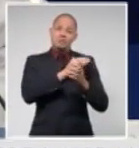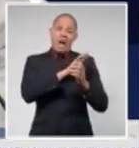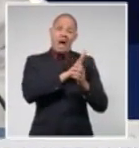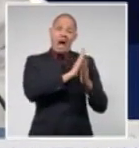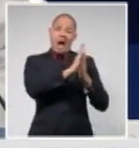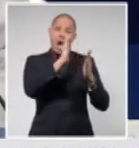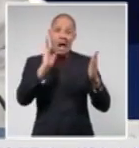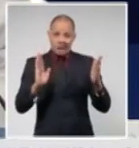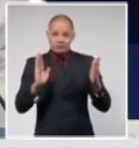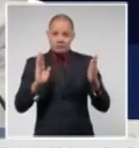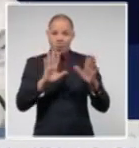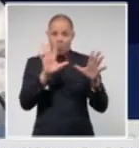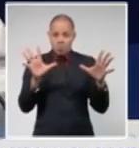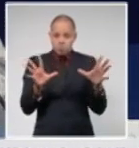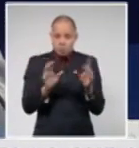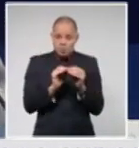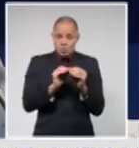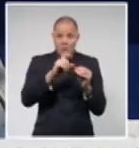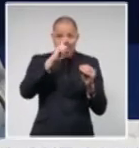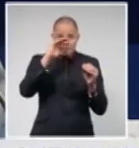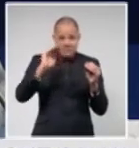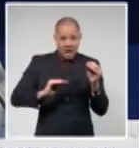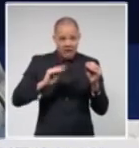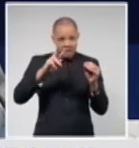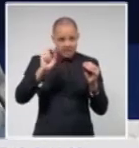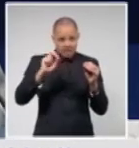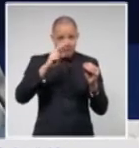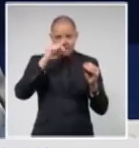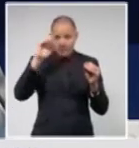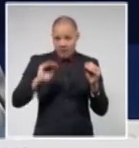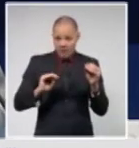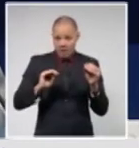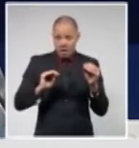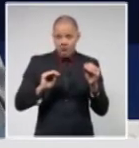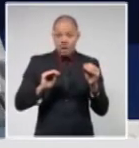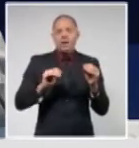395 of the 478, or